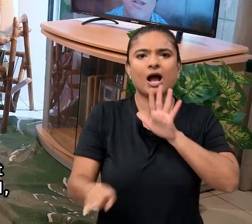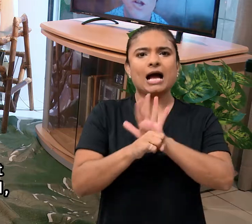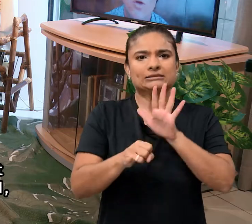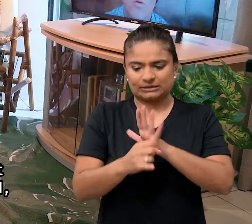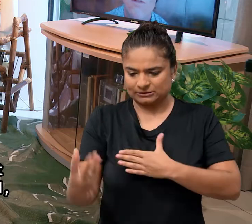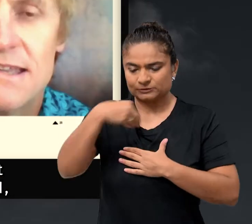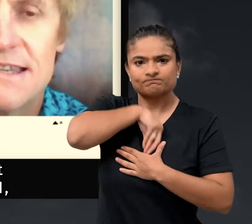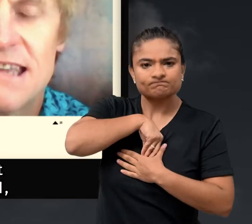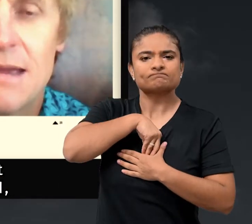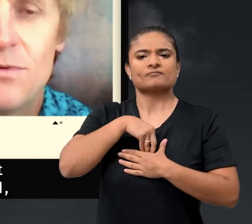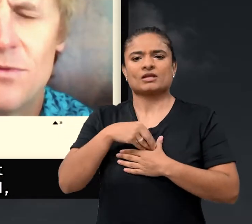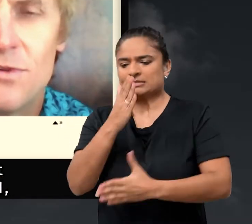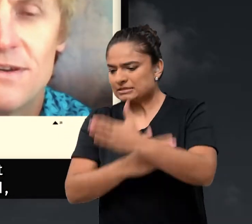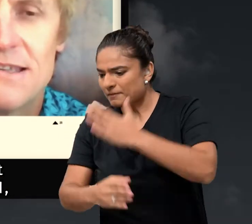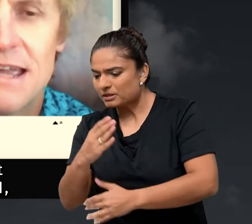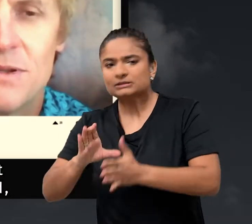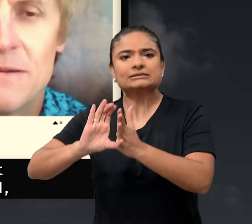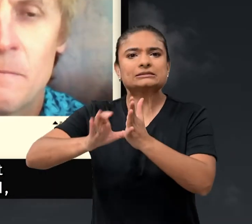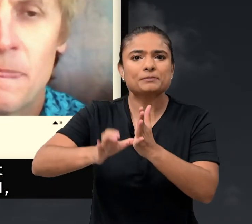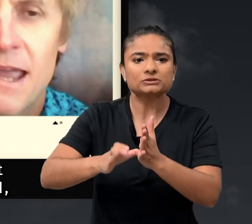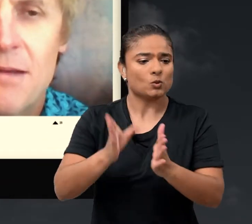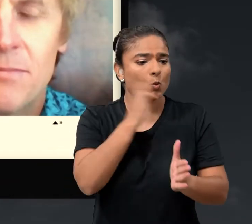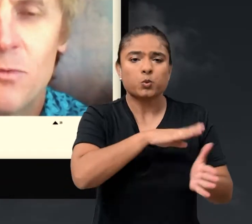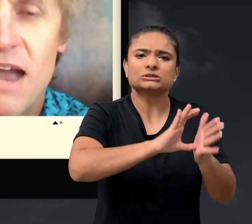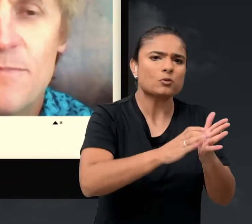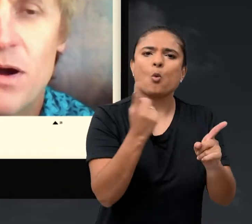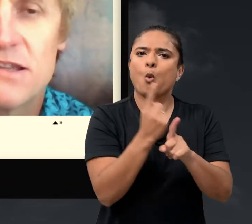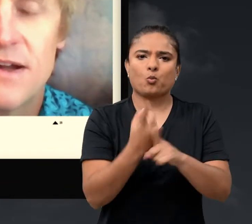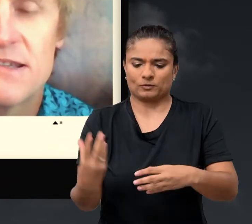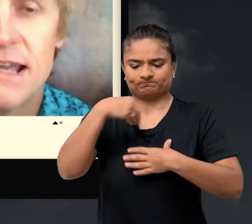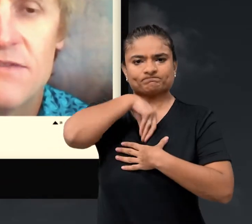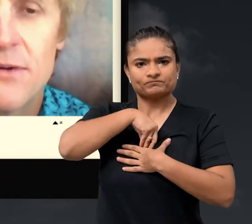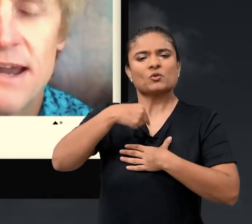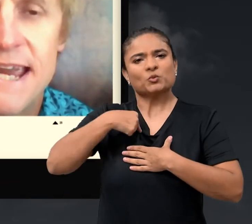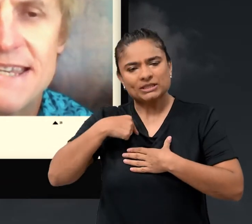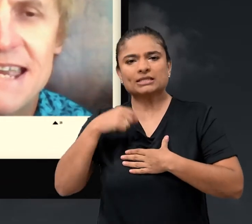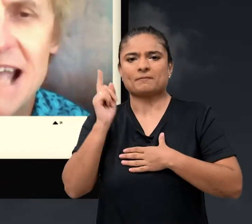argue that all of us, disabled or non-disabled, we have parts of